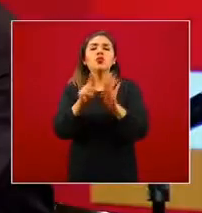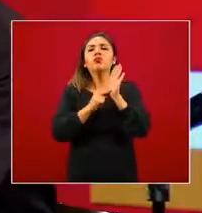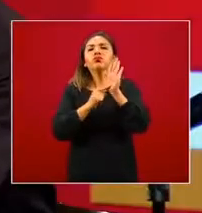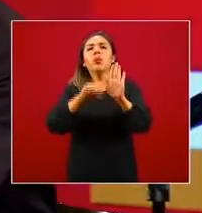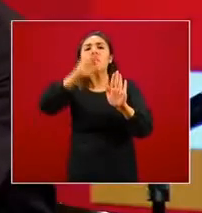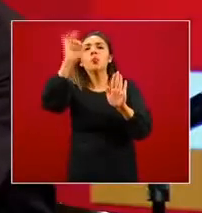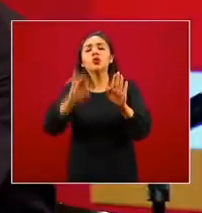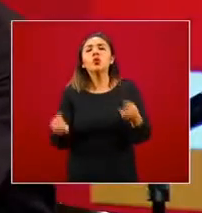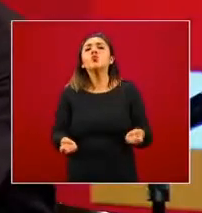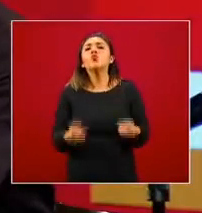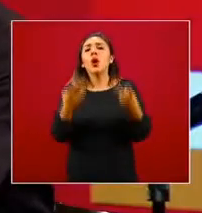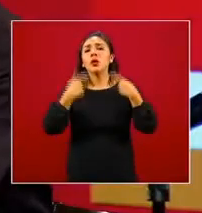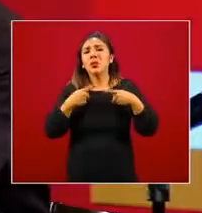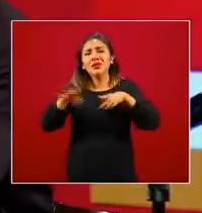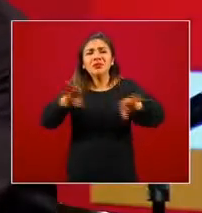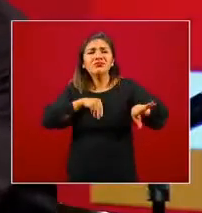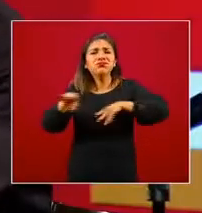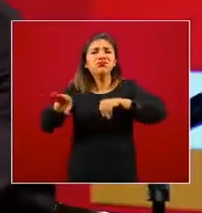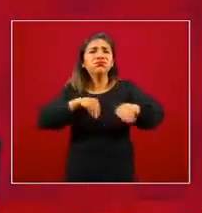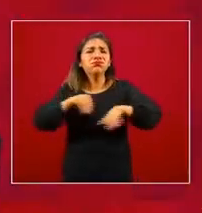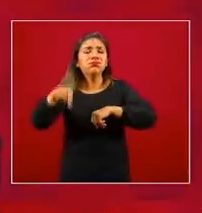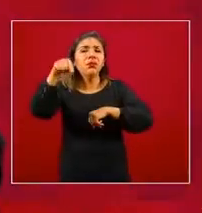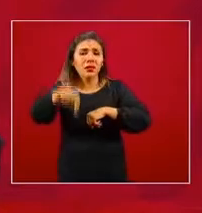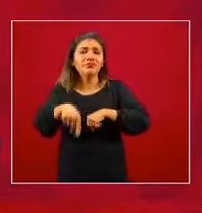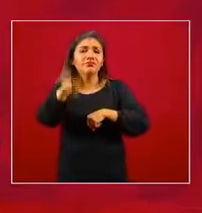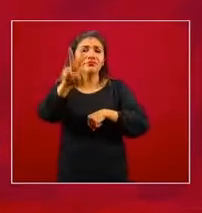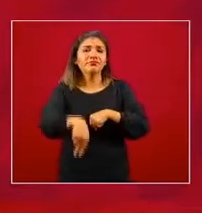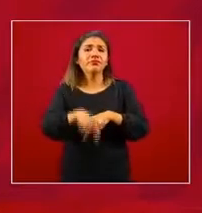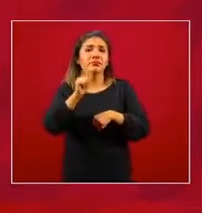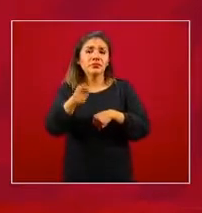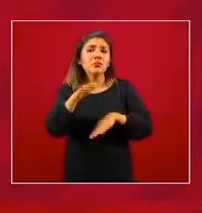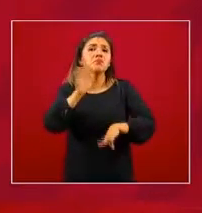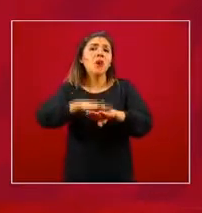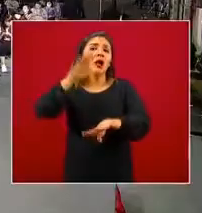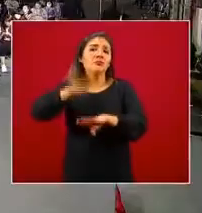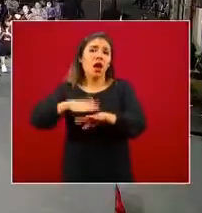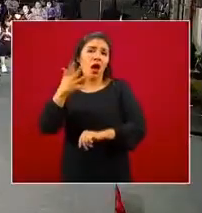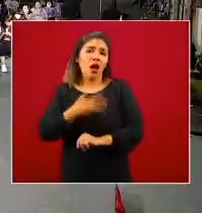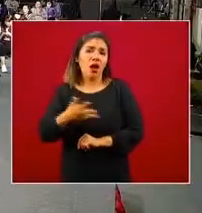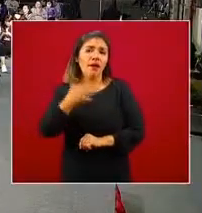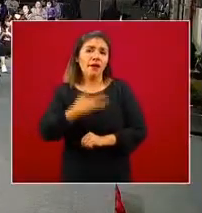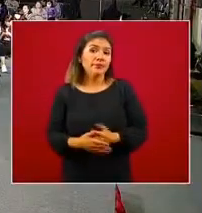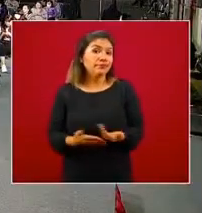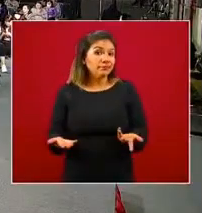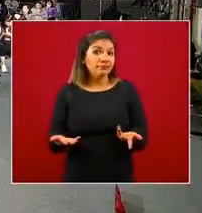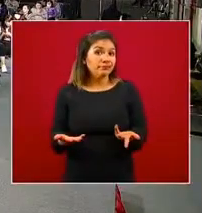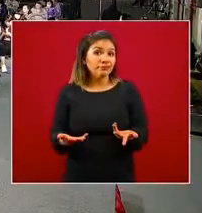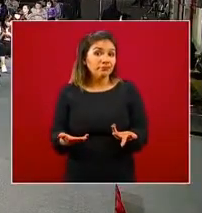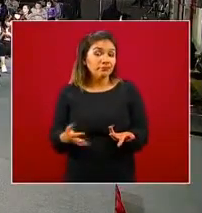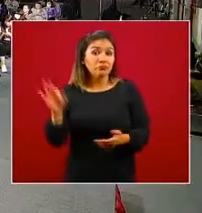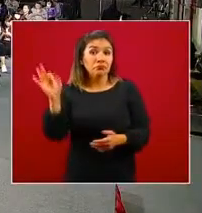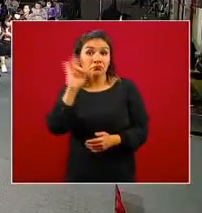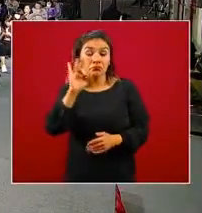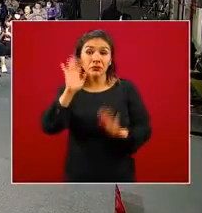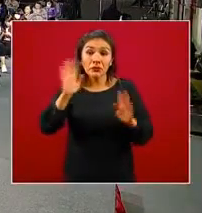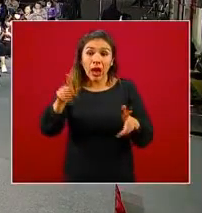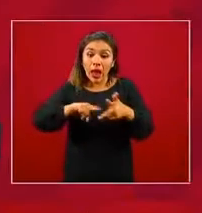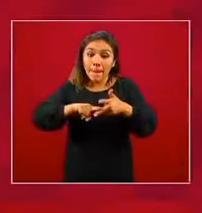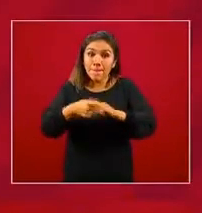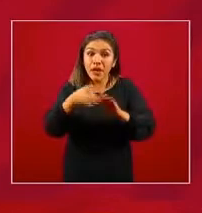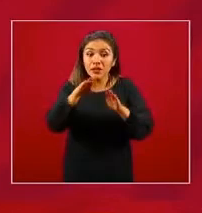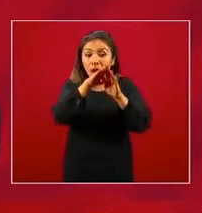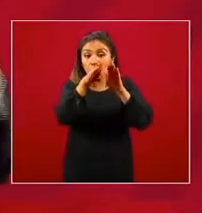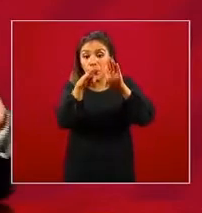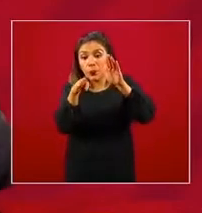and they represent a percentage of the cumulative cases. And there, of course, yes, we're going to have more and more every